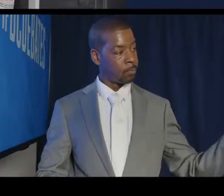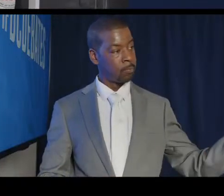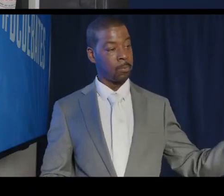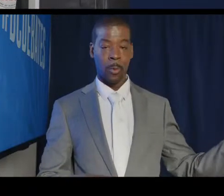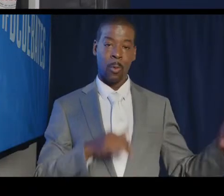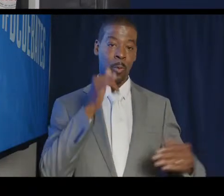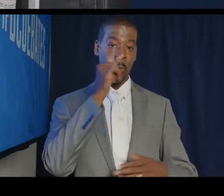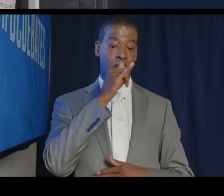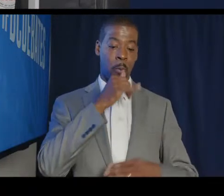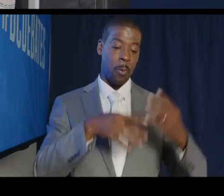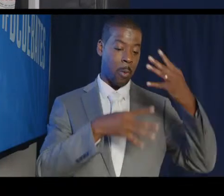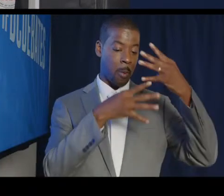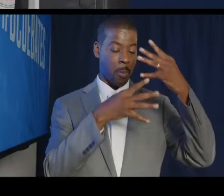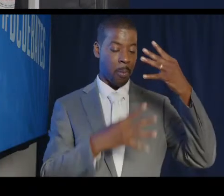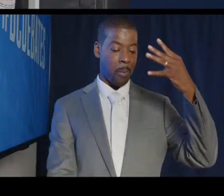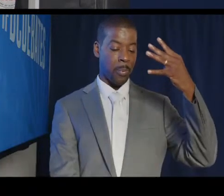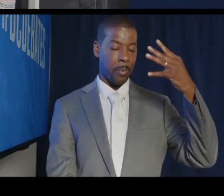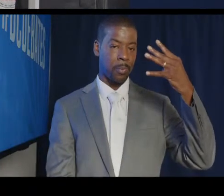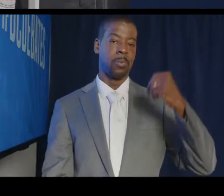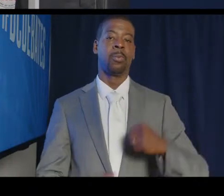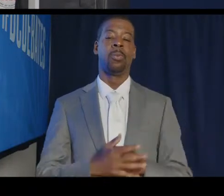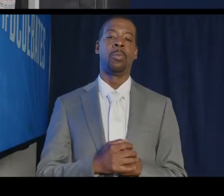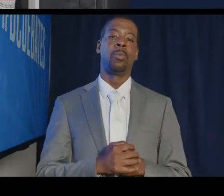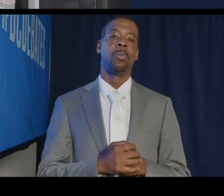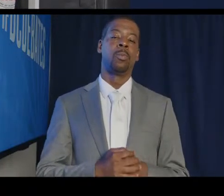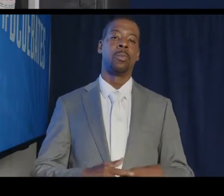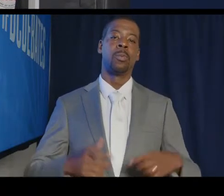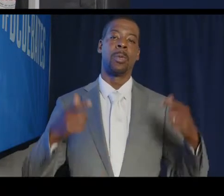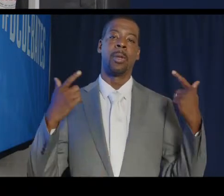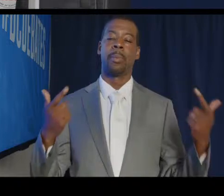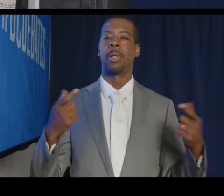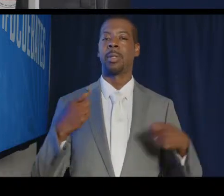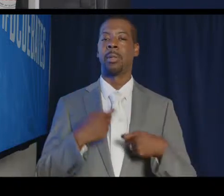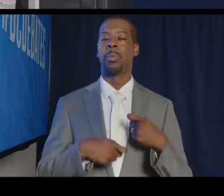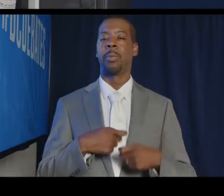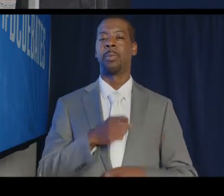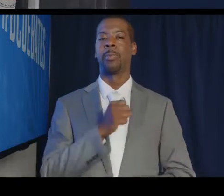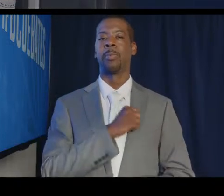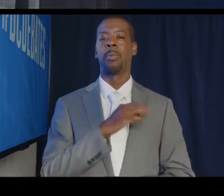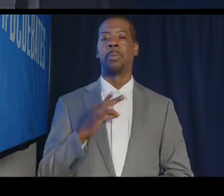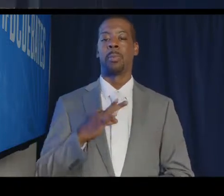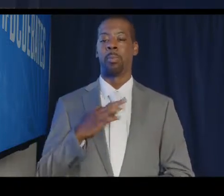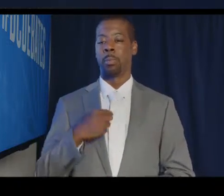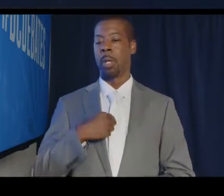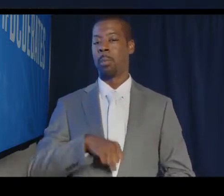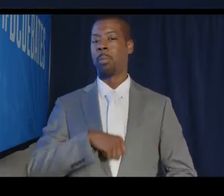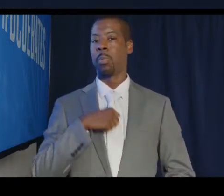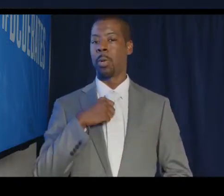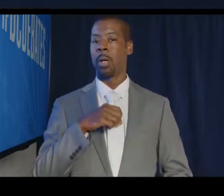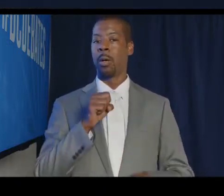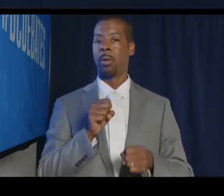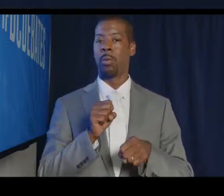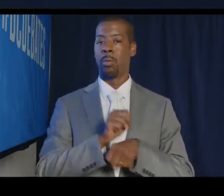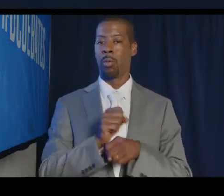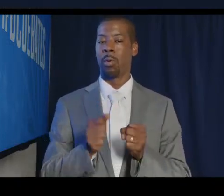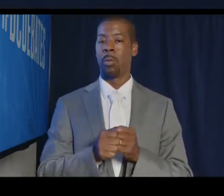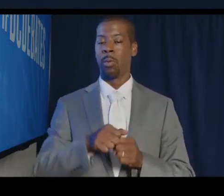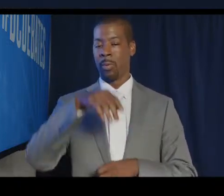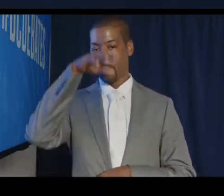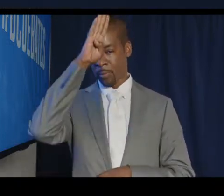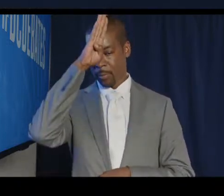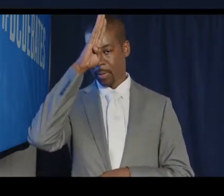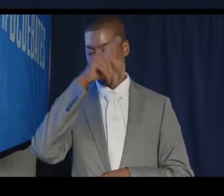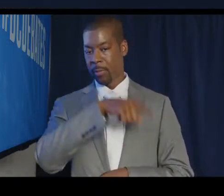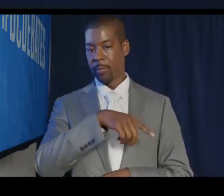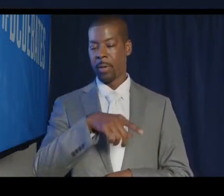but we're working on it. I would say probably the biggest one right now is staffing. I'm proud to have worked with the Firefighters Union on a bill to try to